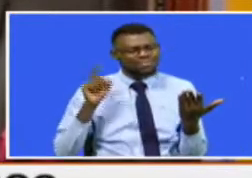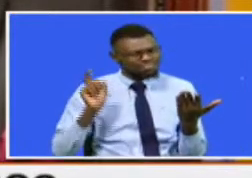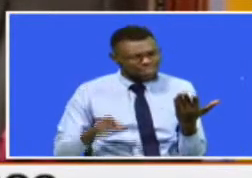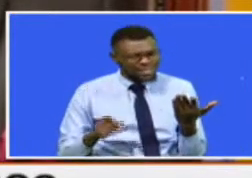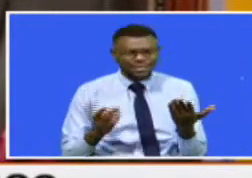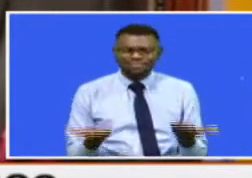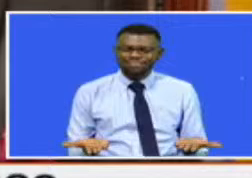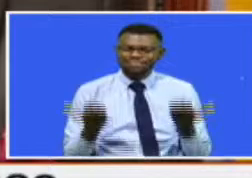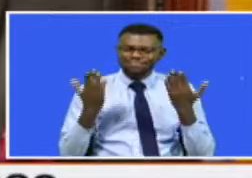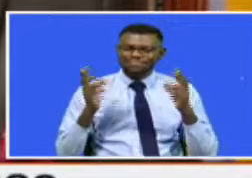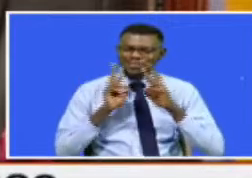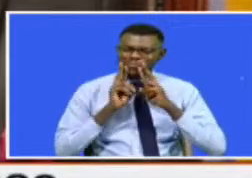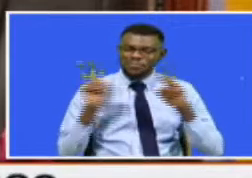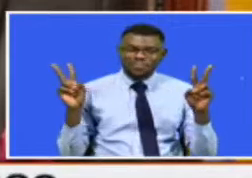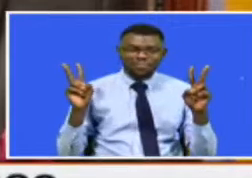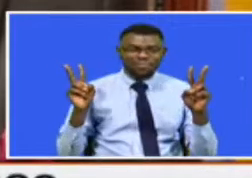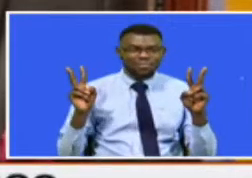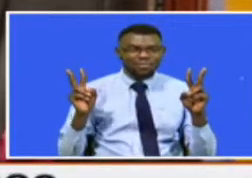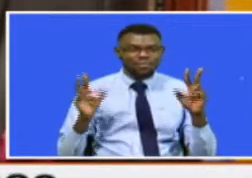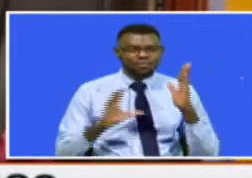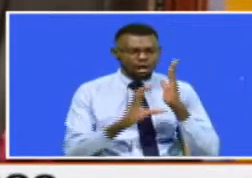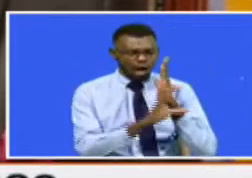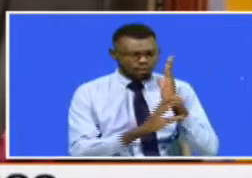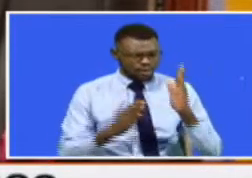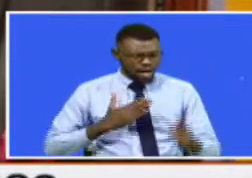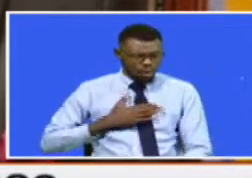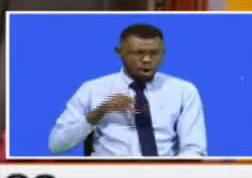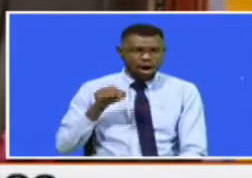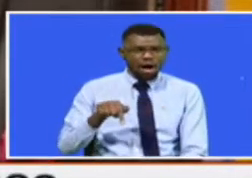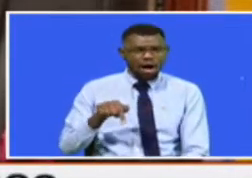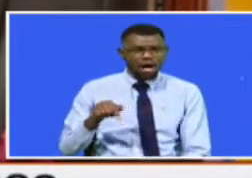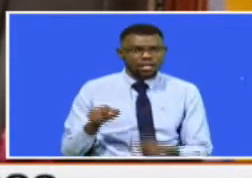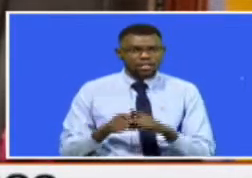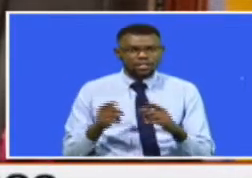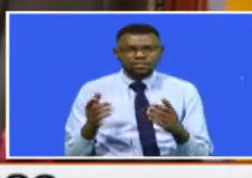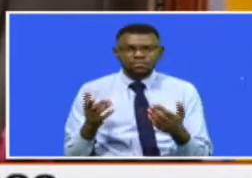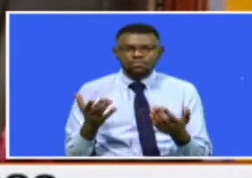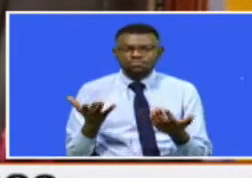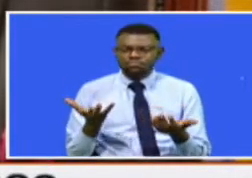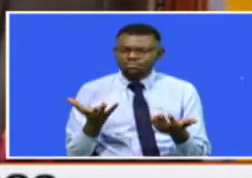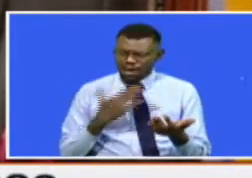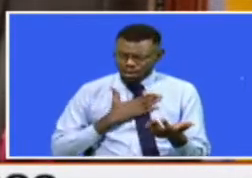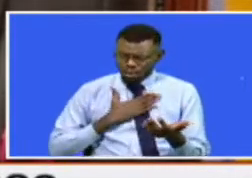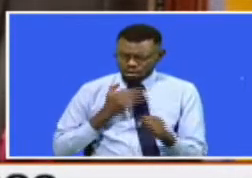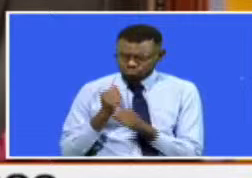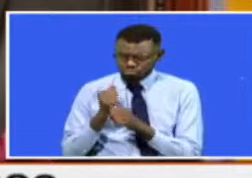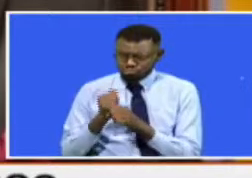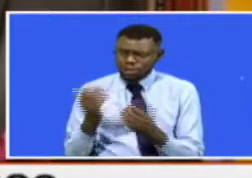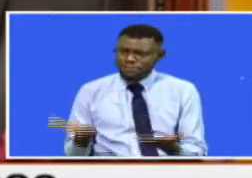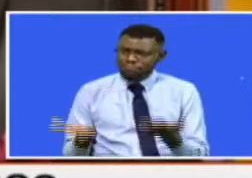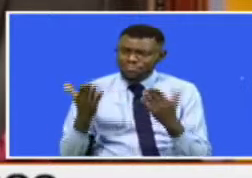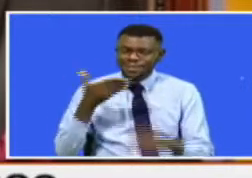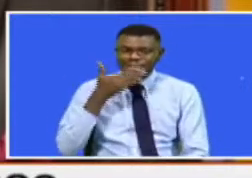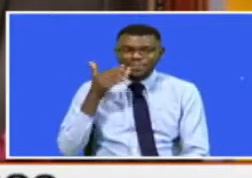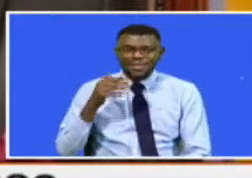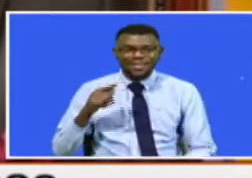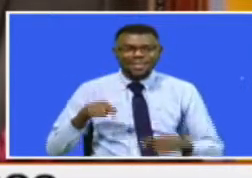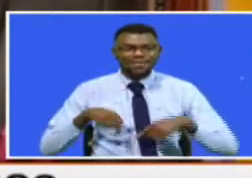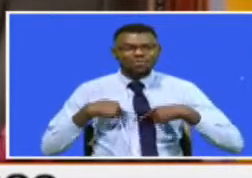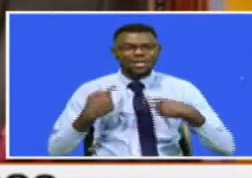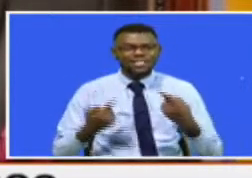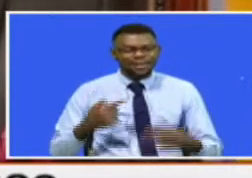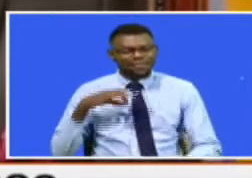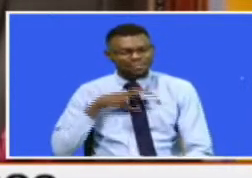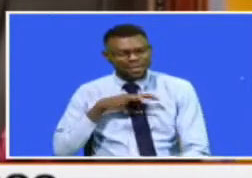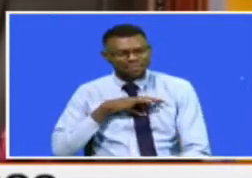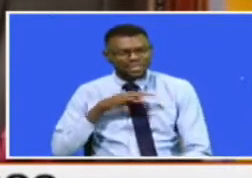peace. This is our country, and it is our business to make it better for ourselves